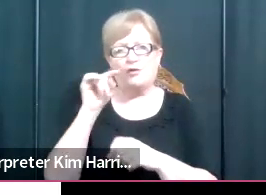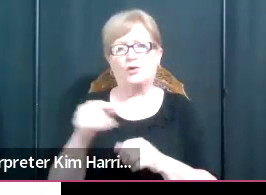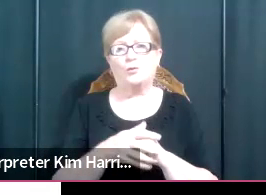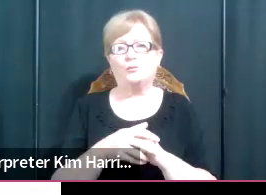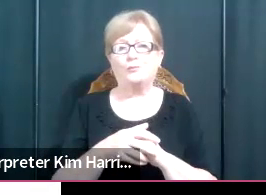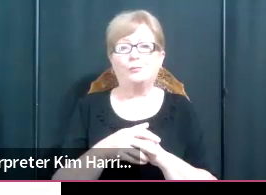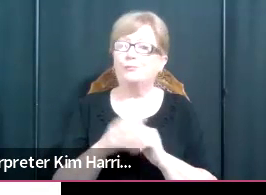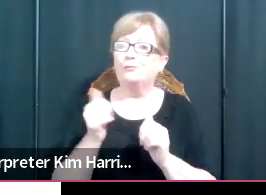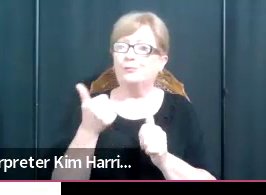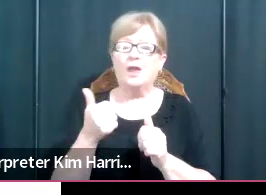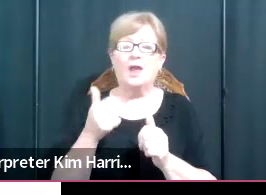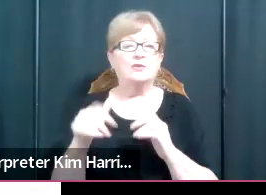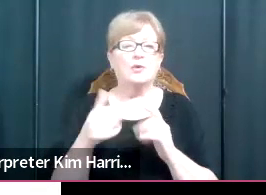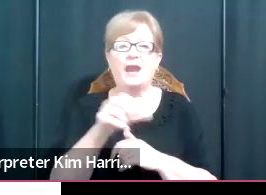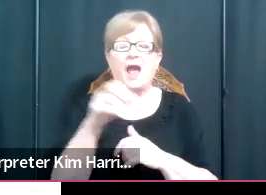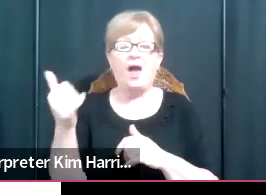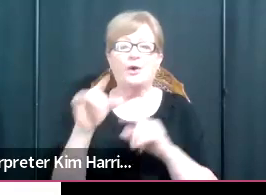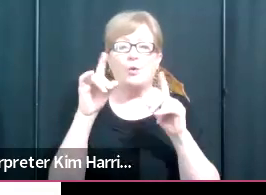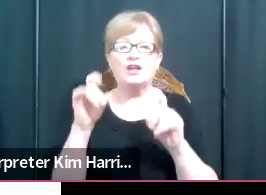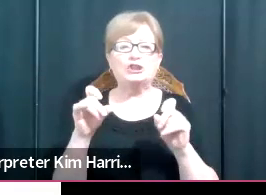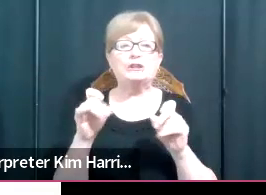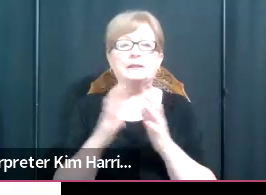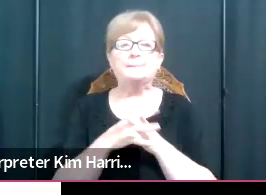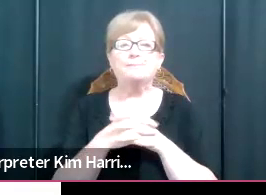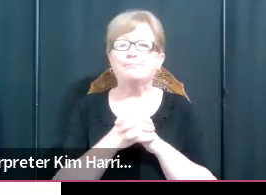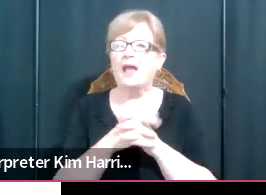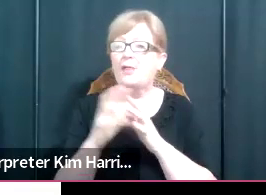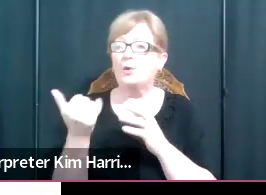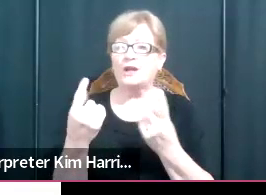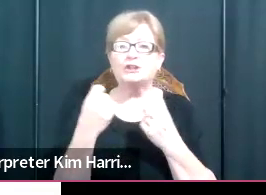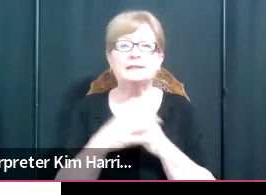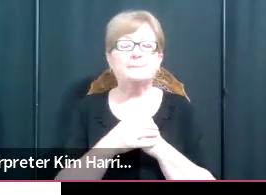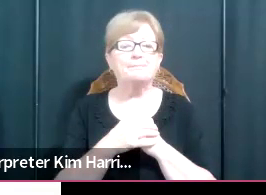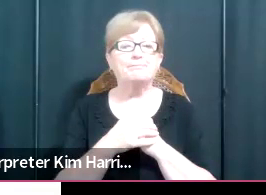Any other questions before I move on to this next slide?